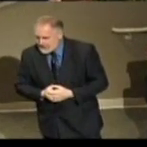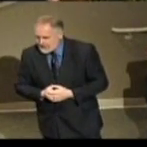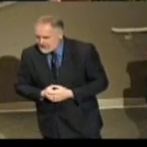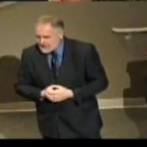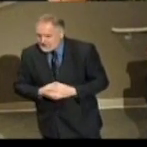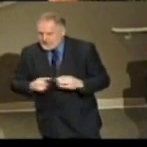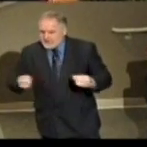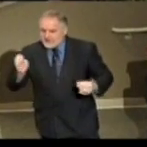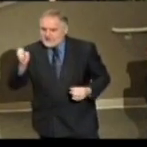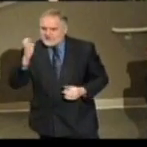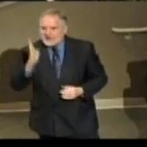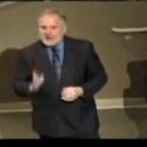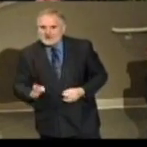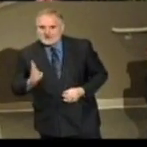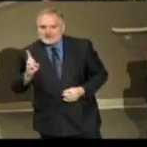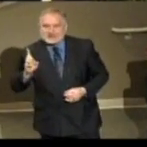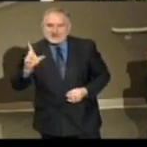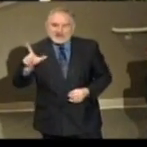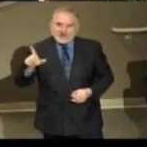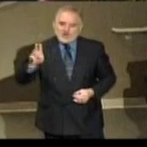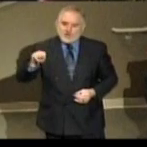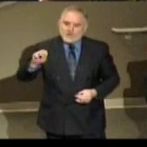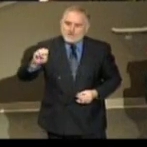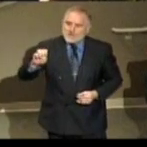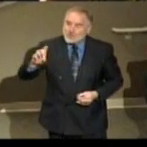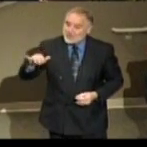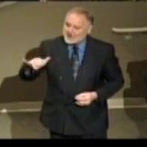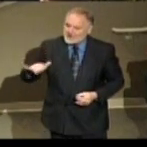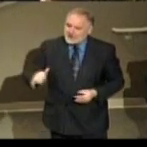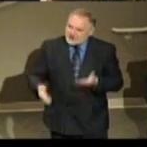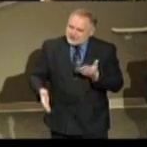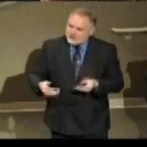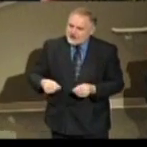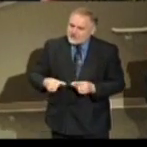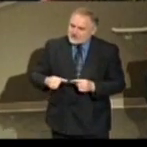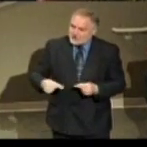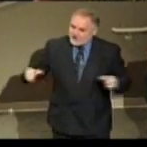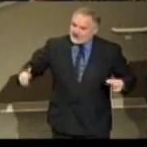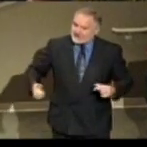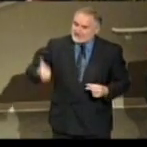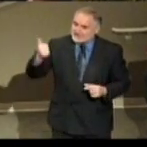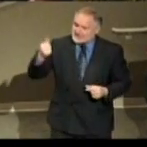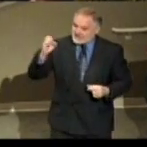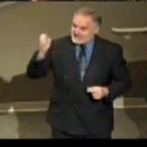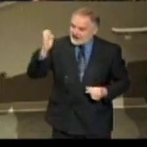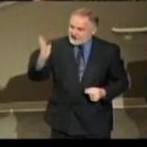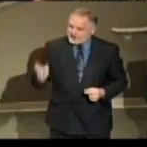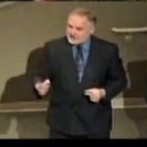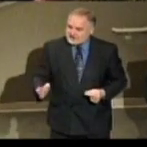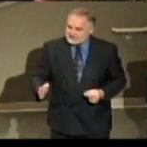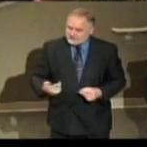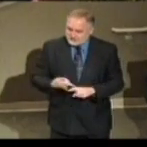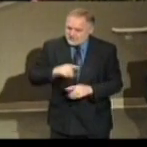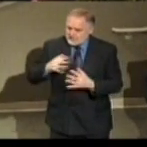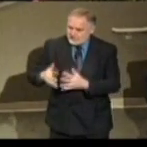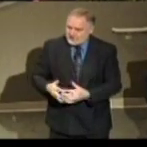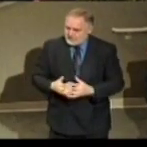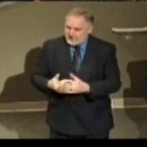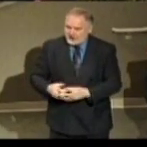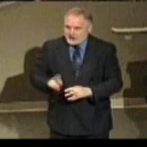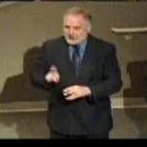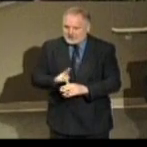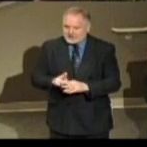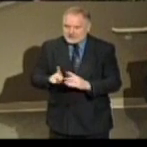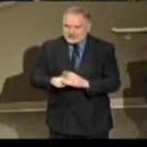The great evangelist D.L. Moody, perhaps the greatest evangelist that America ever produced, used to start